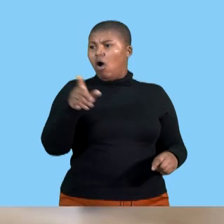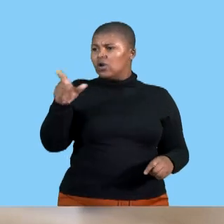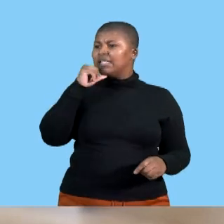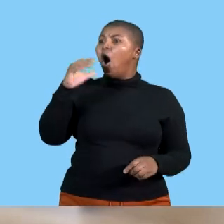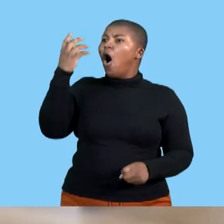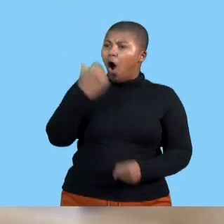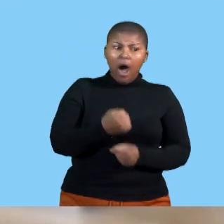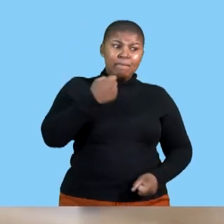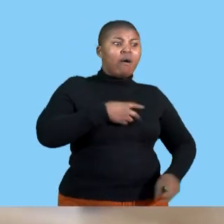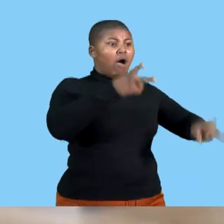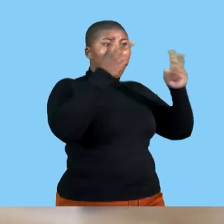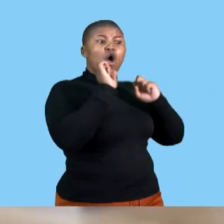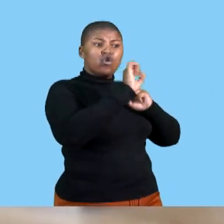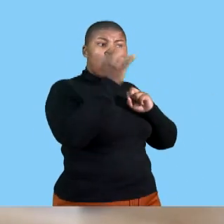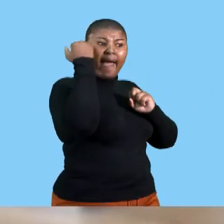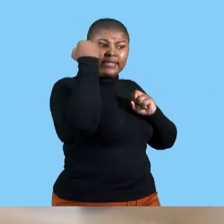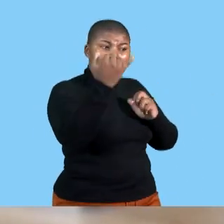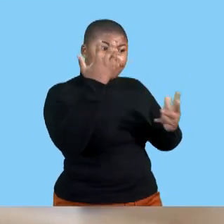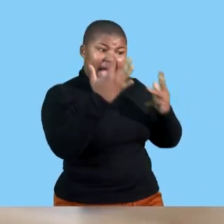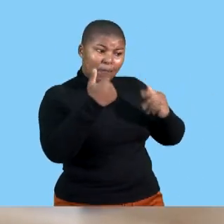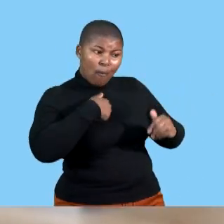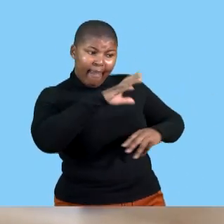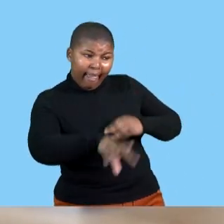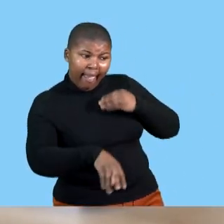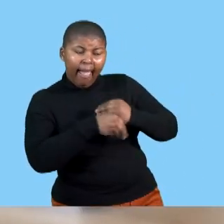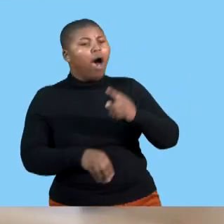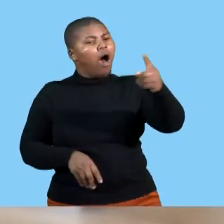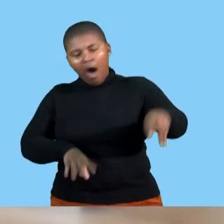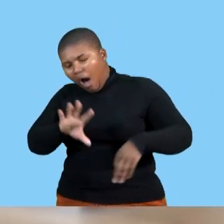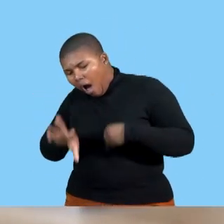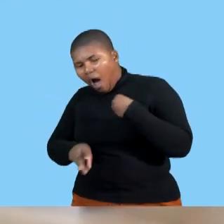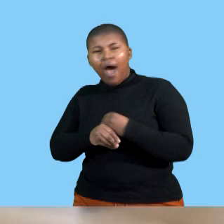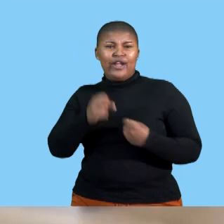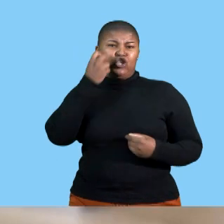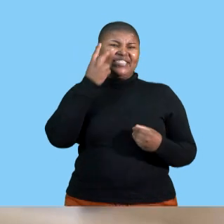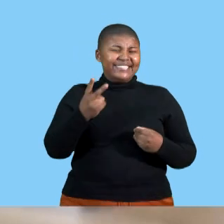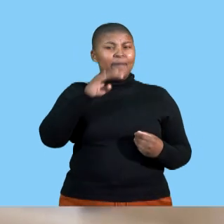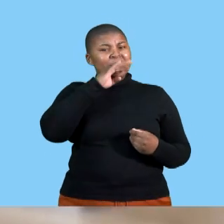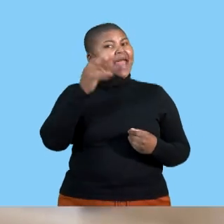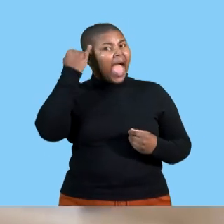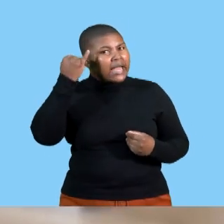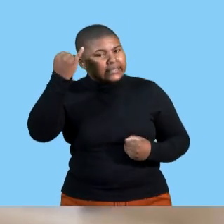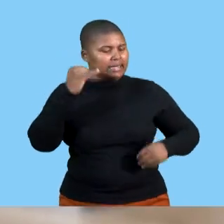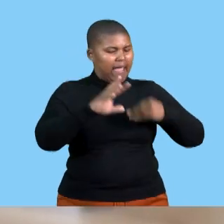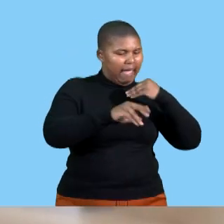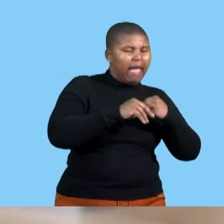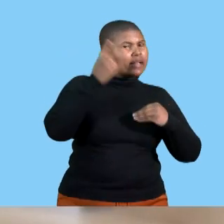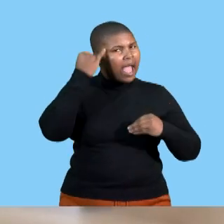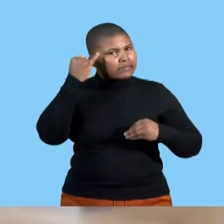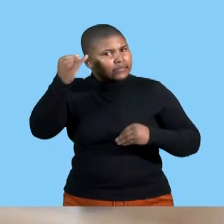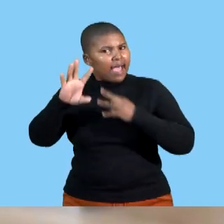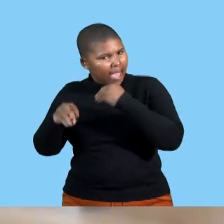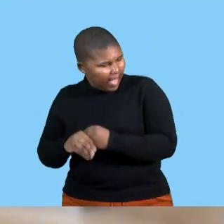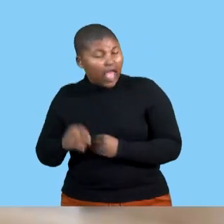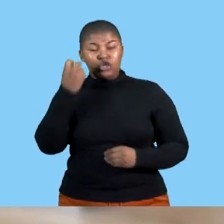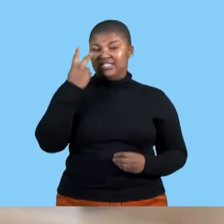can build on employee one's ideas, and number three can also build on top of that. Do you understand? So it's ideas on top of an idea. So